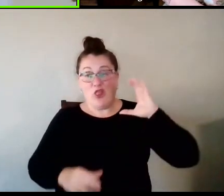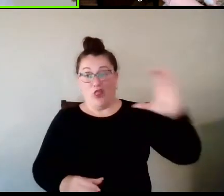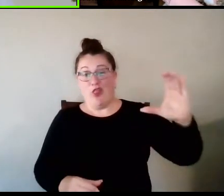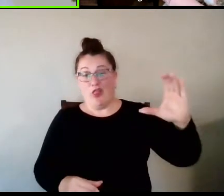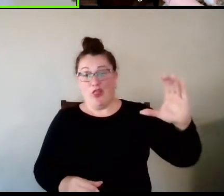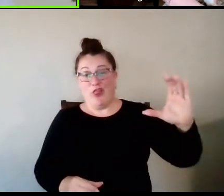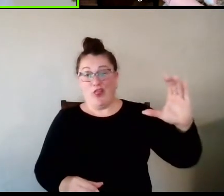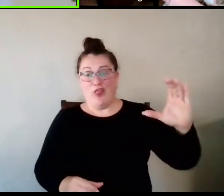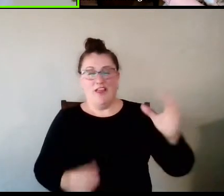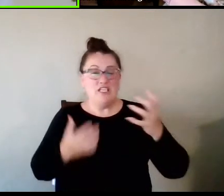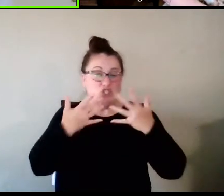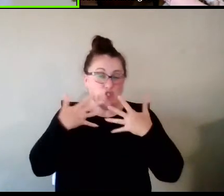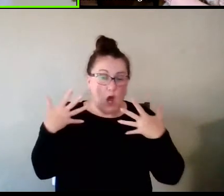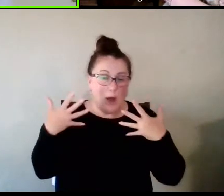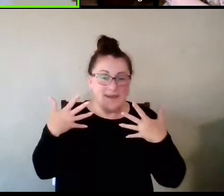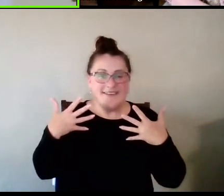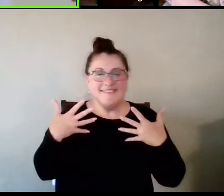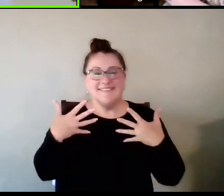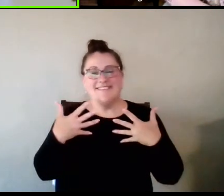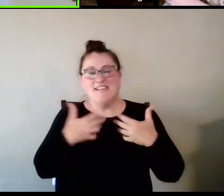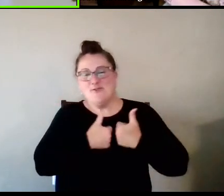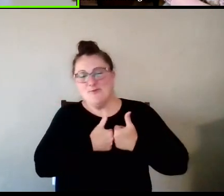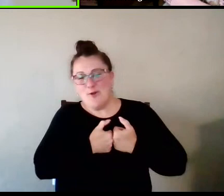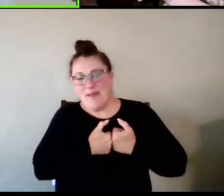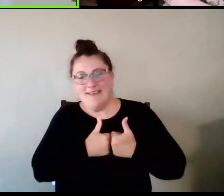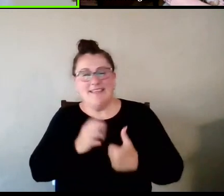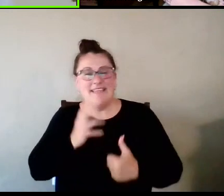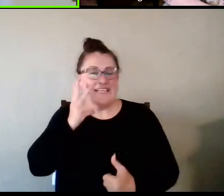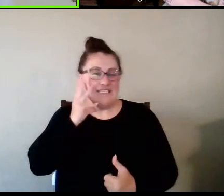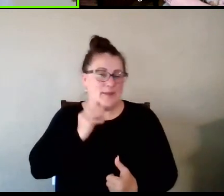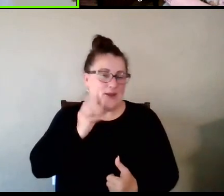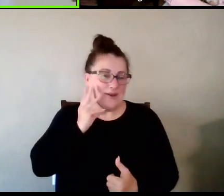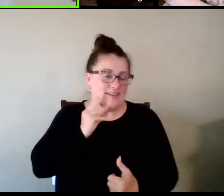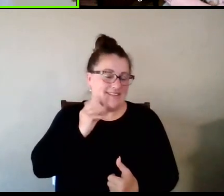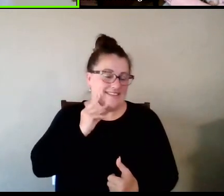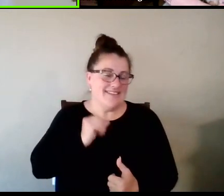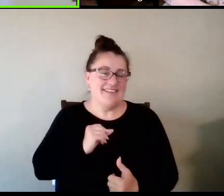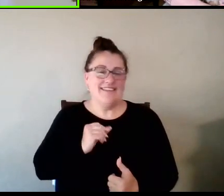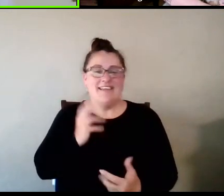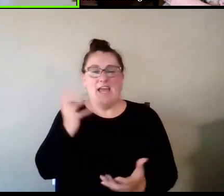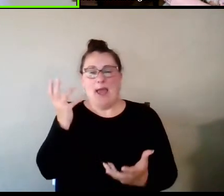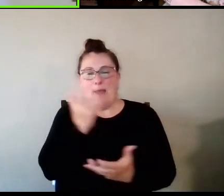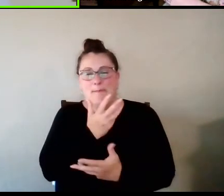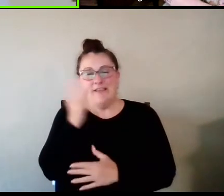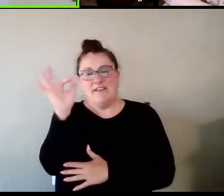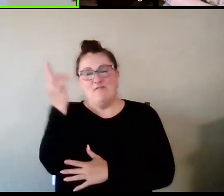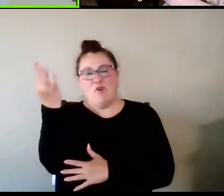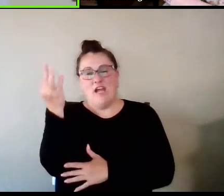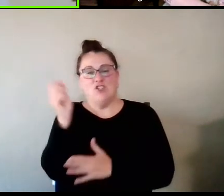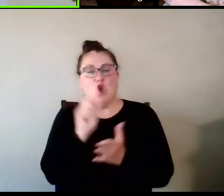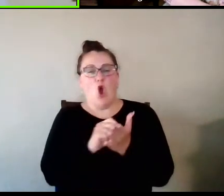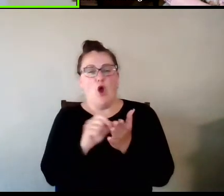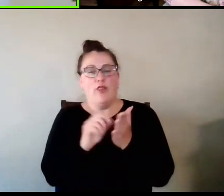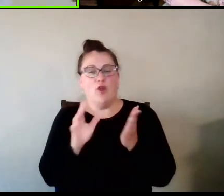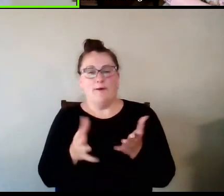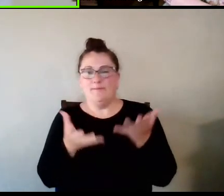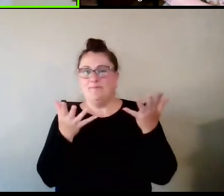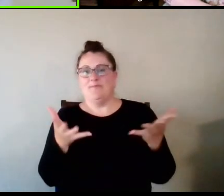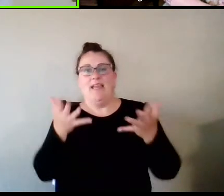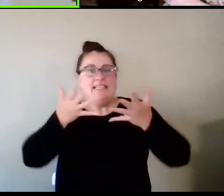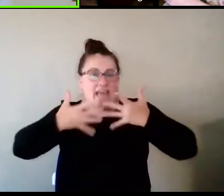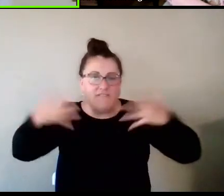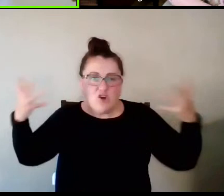and charming, you know, romantic experience by this amazing French author. So here you have it, quite